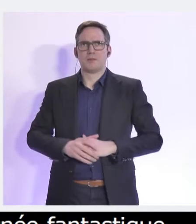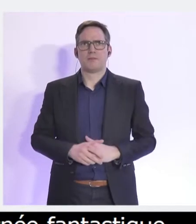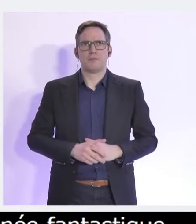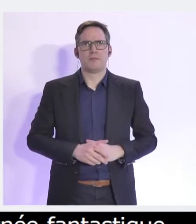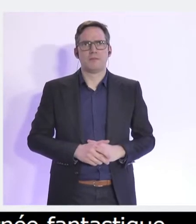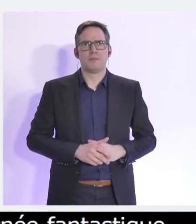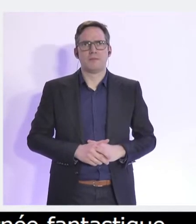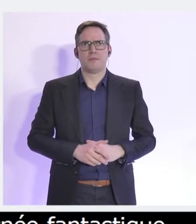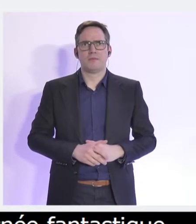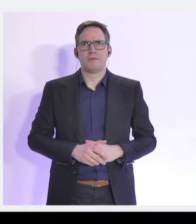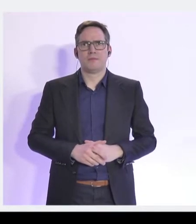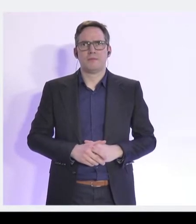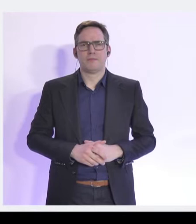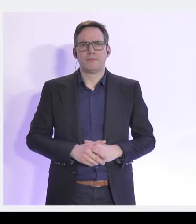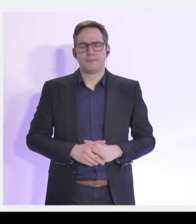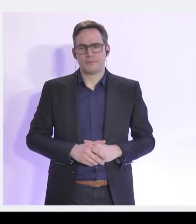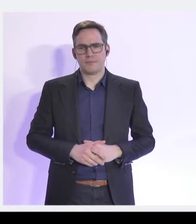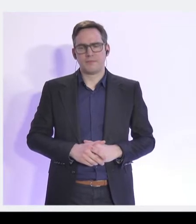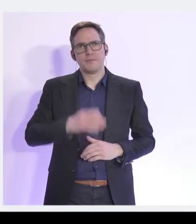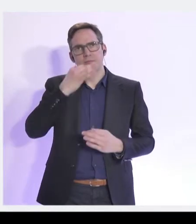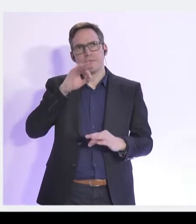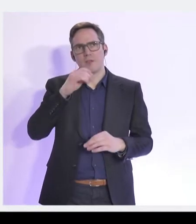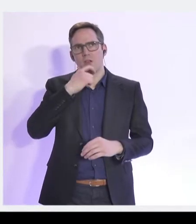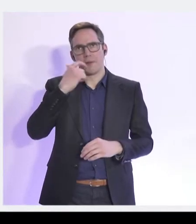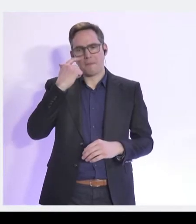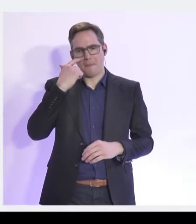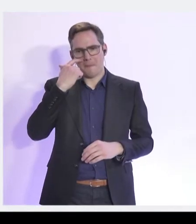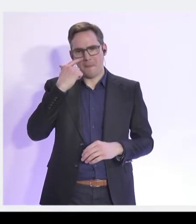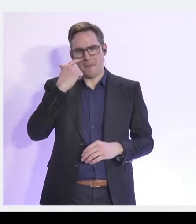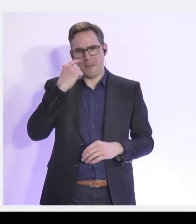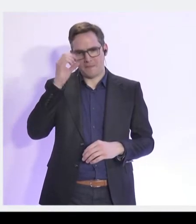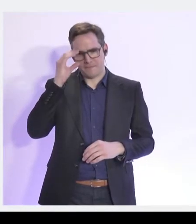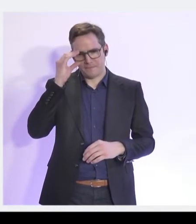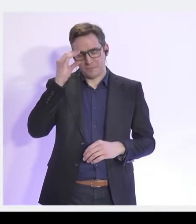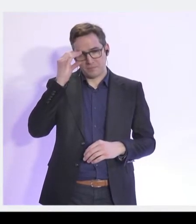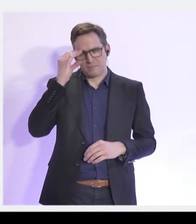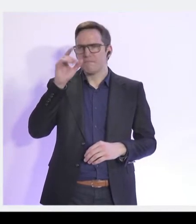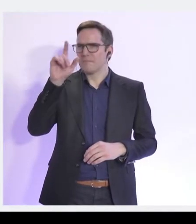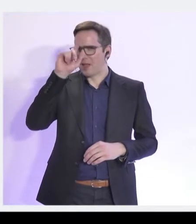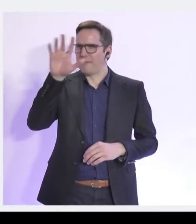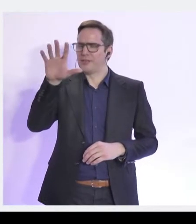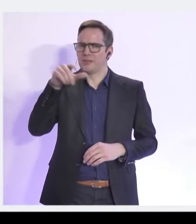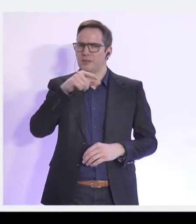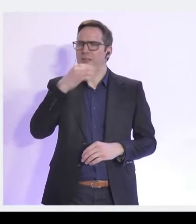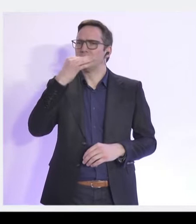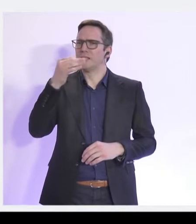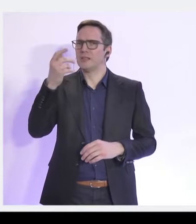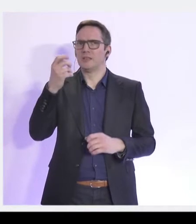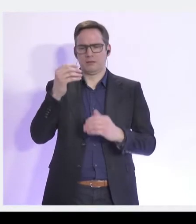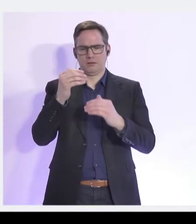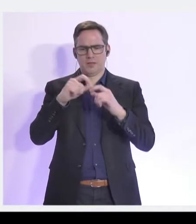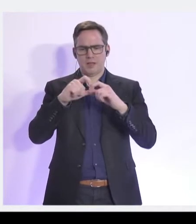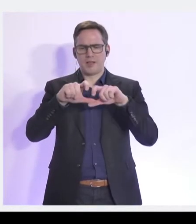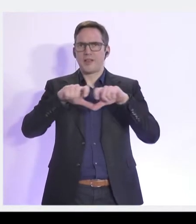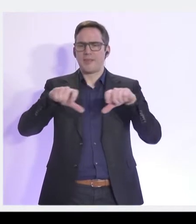So, first to the Commissioner. That disability card will bring some other, maybe better